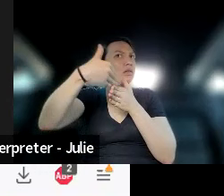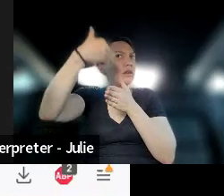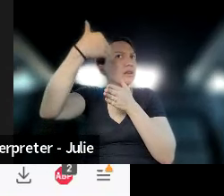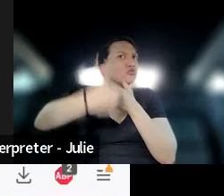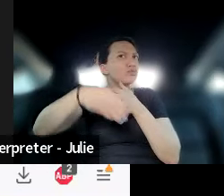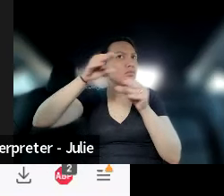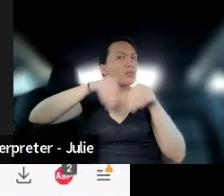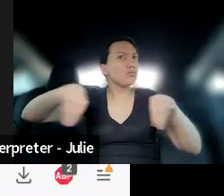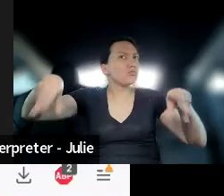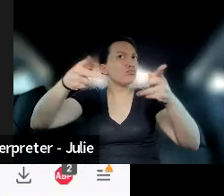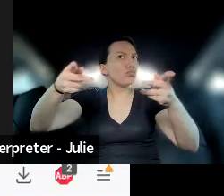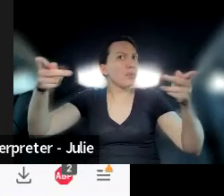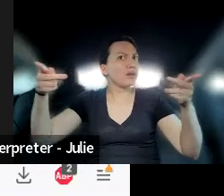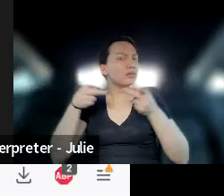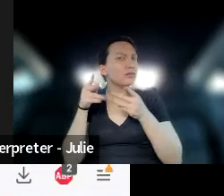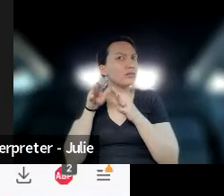line?